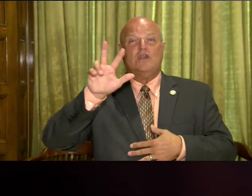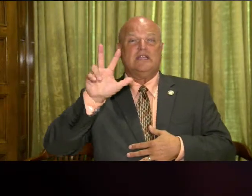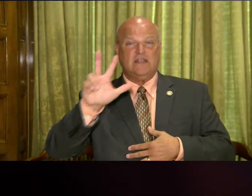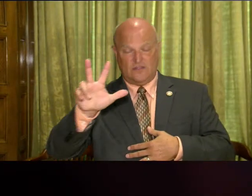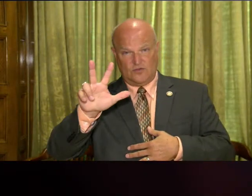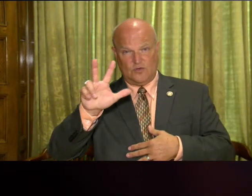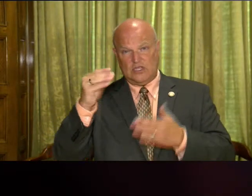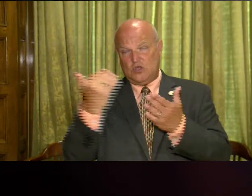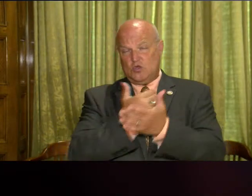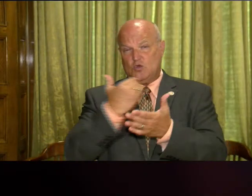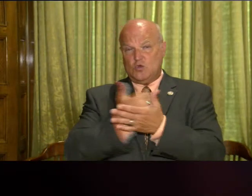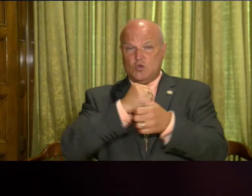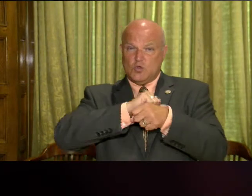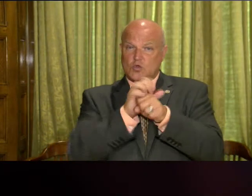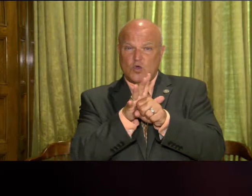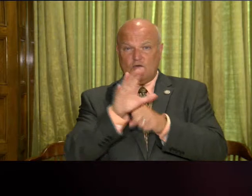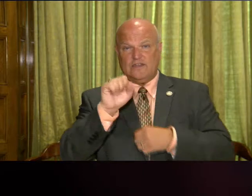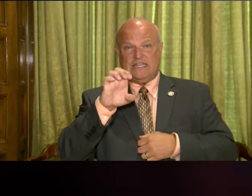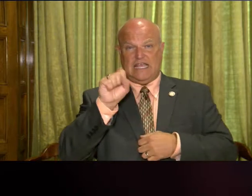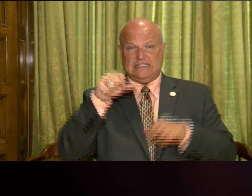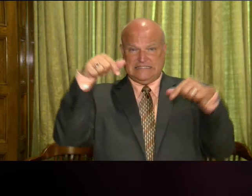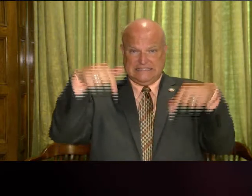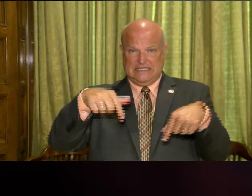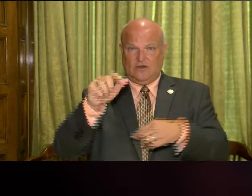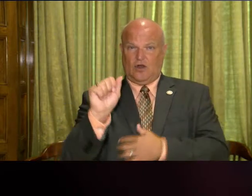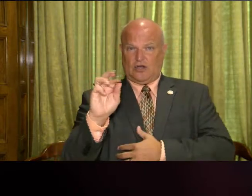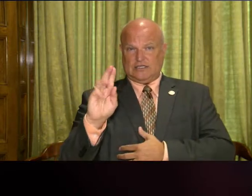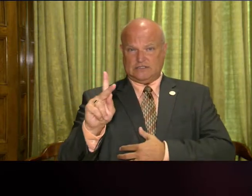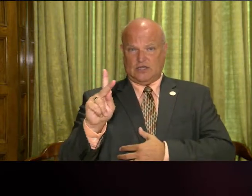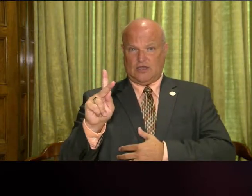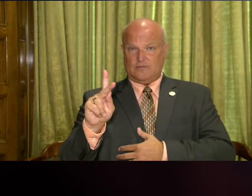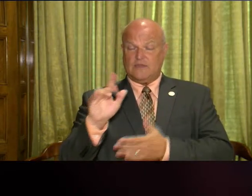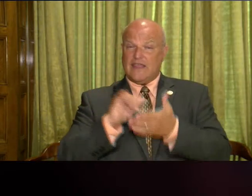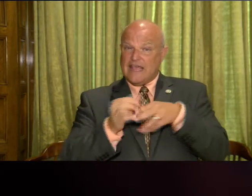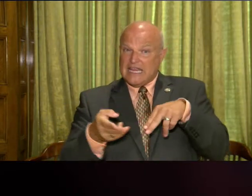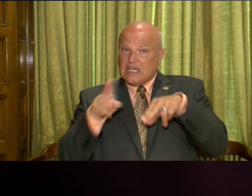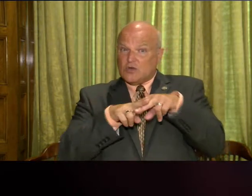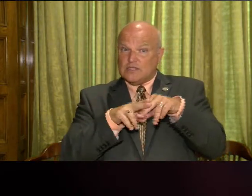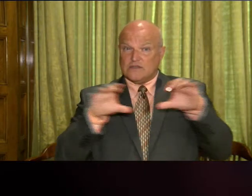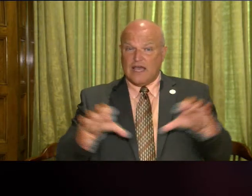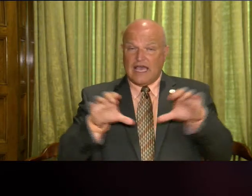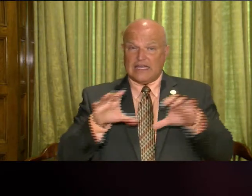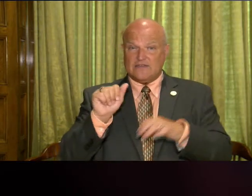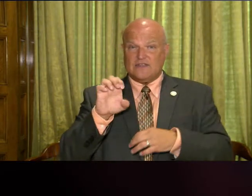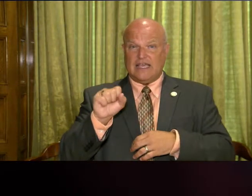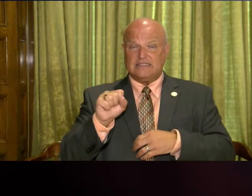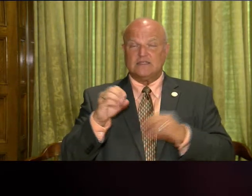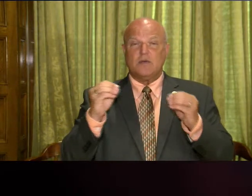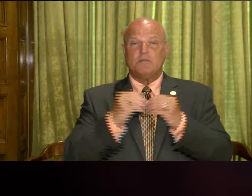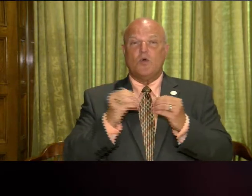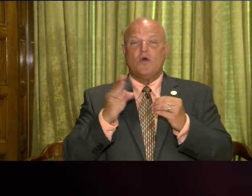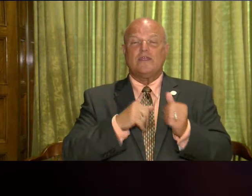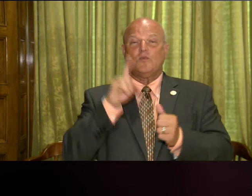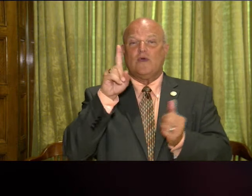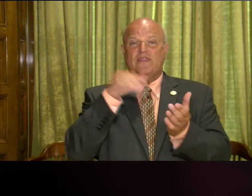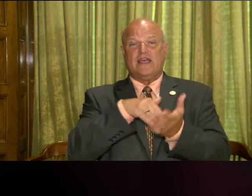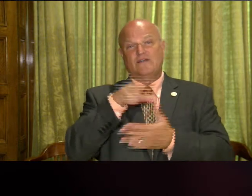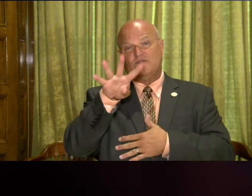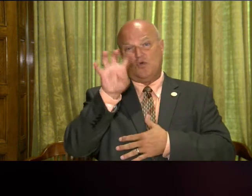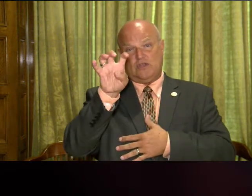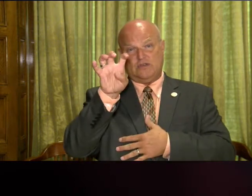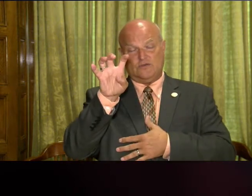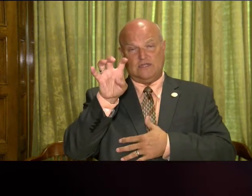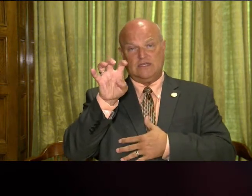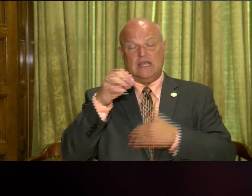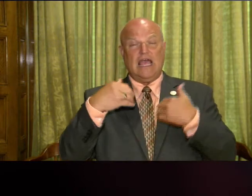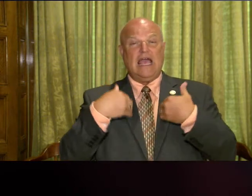2,843 new COVID cases in Arkansas. That increases our active cases by over 1,400, and